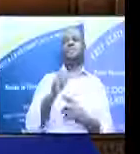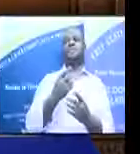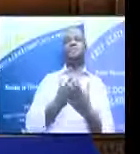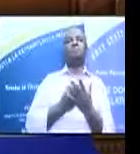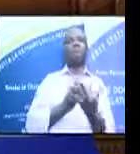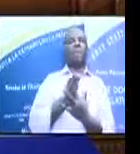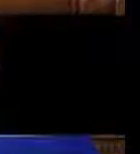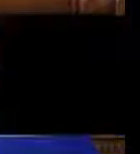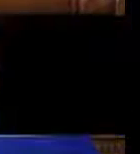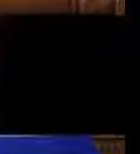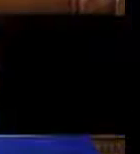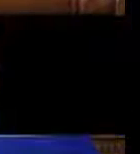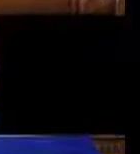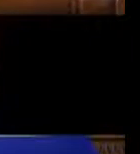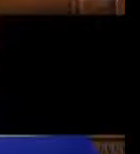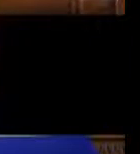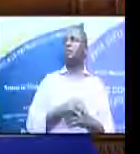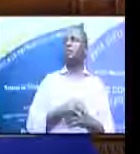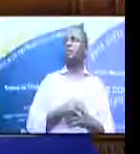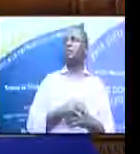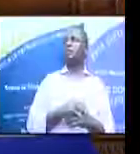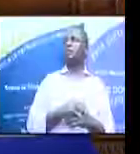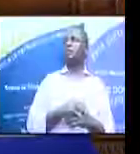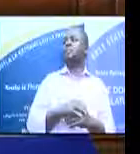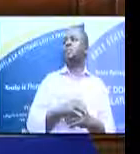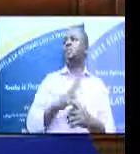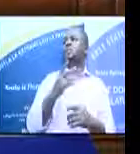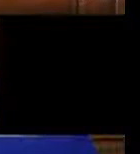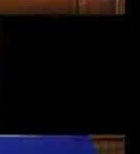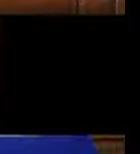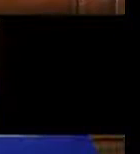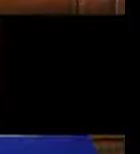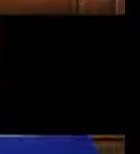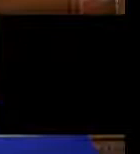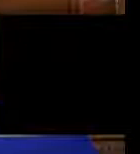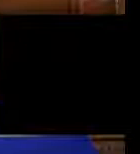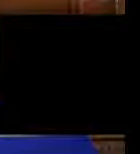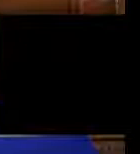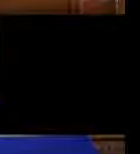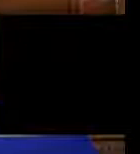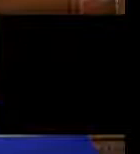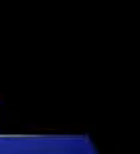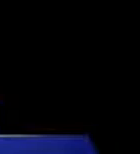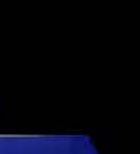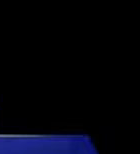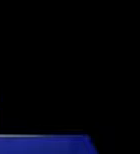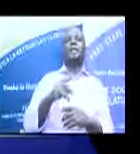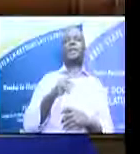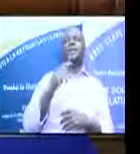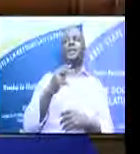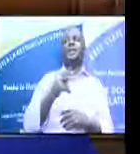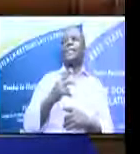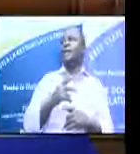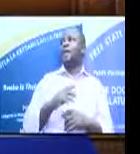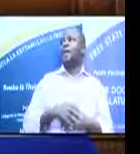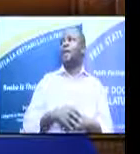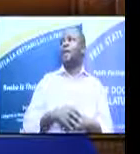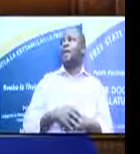won't. Please pause, but I'm not going to allow that. Even if you feel the member is not speaking the truth.